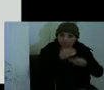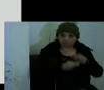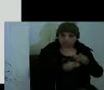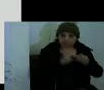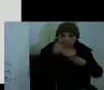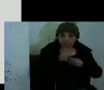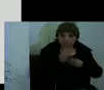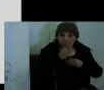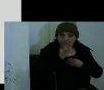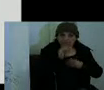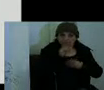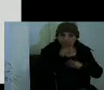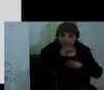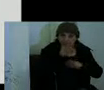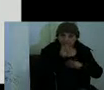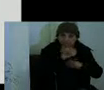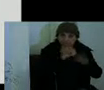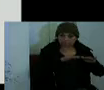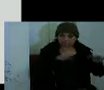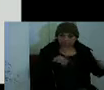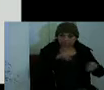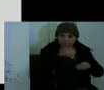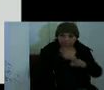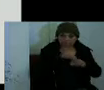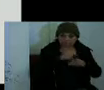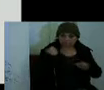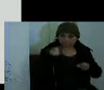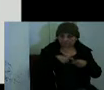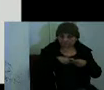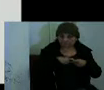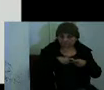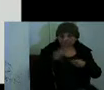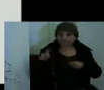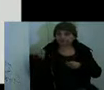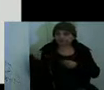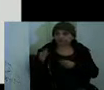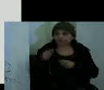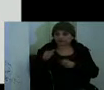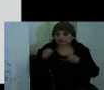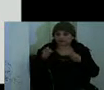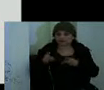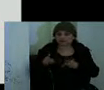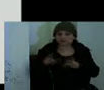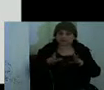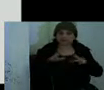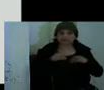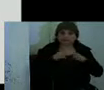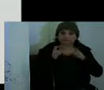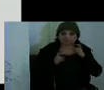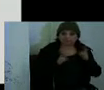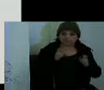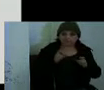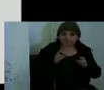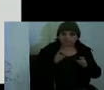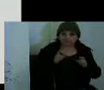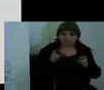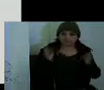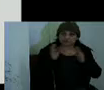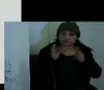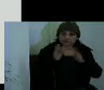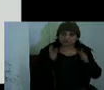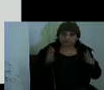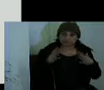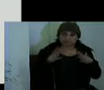in Tijuana. And here's another opportunity to give. We are accepting donations of winter clothing,